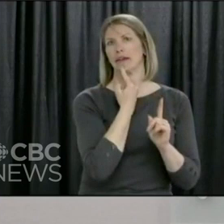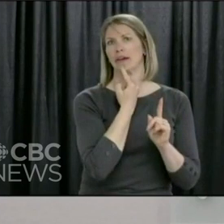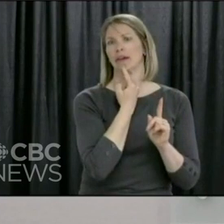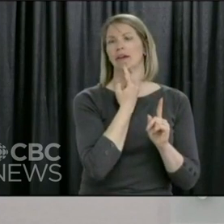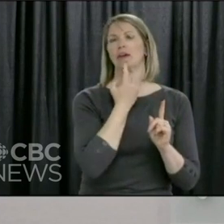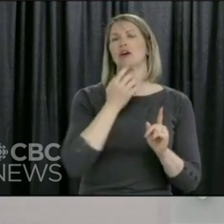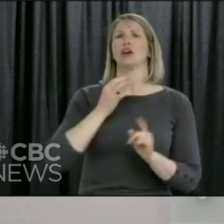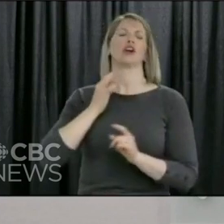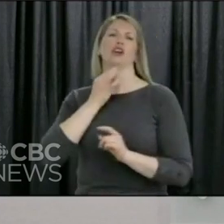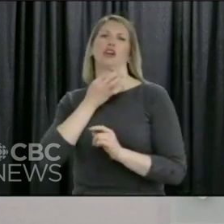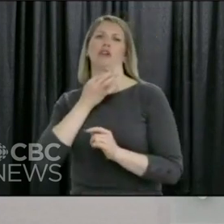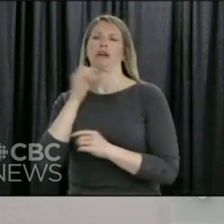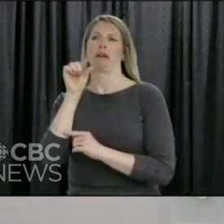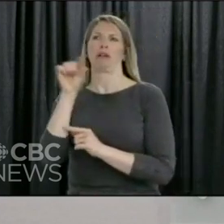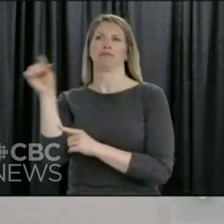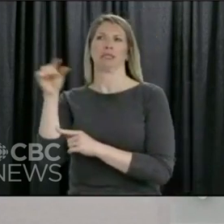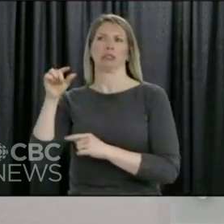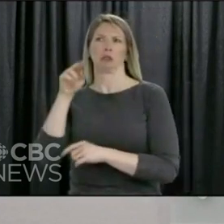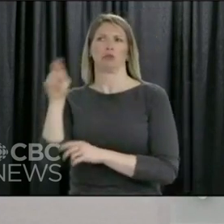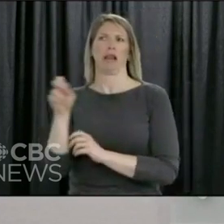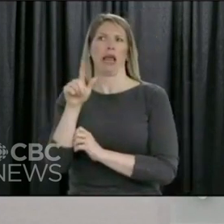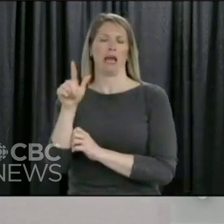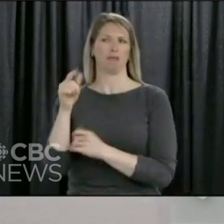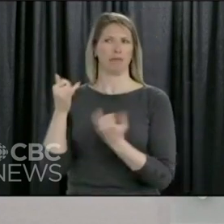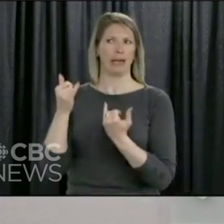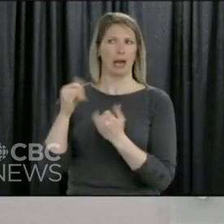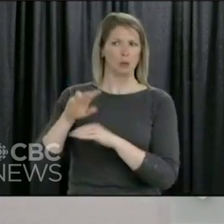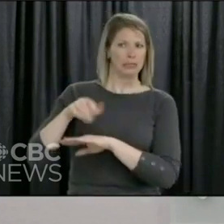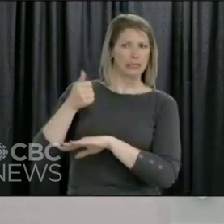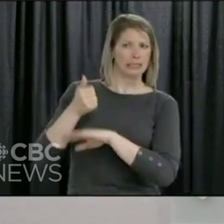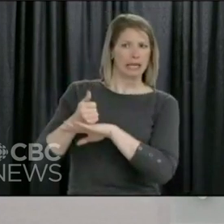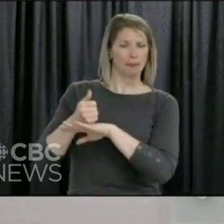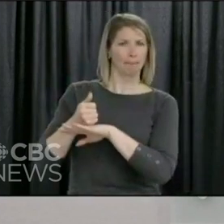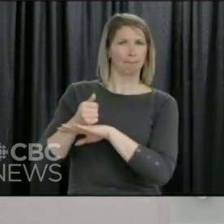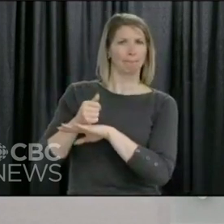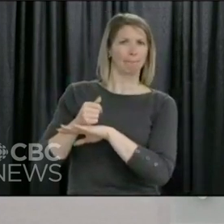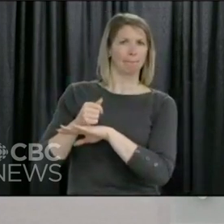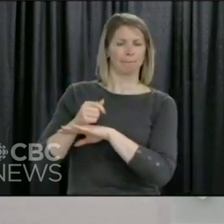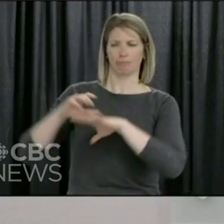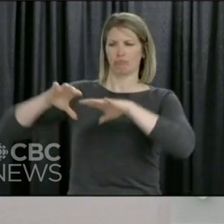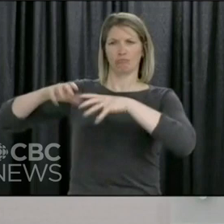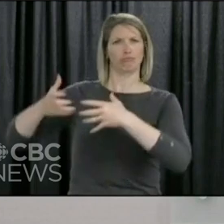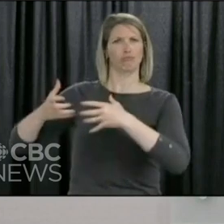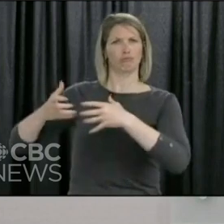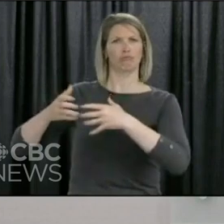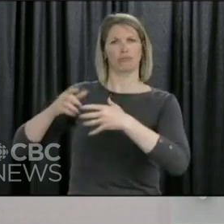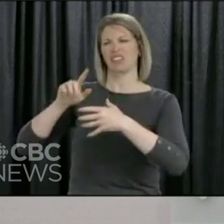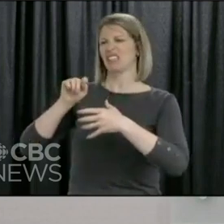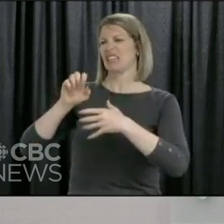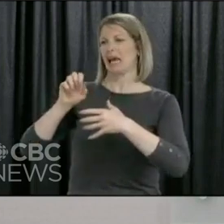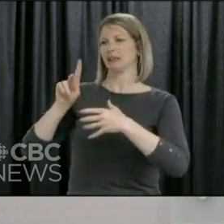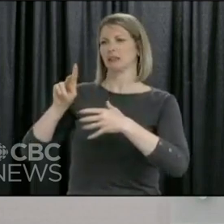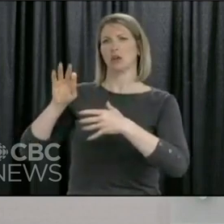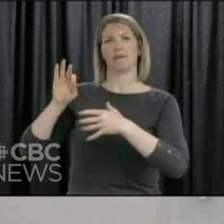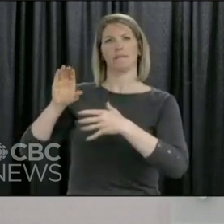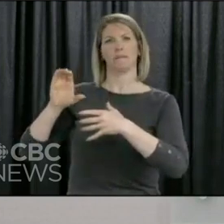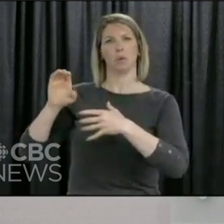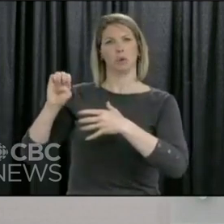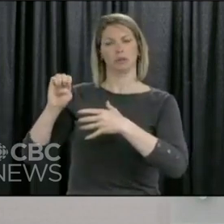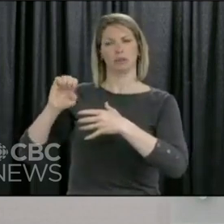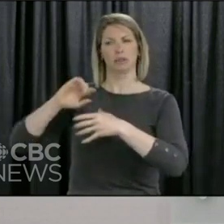of debate in the House Assembly, to talk about finances rather than just getting insurance every day at